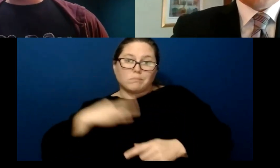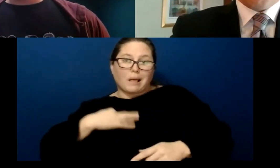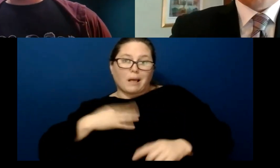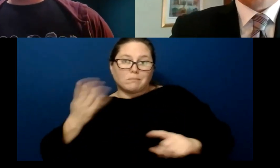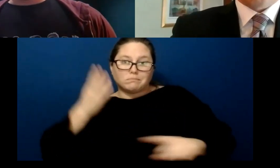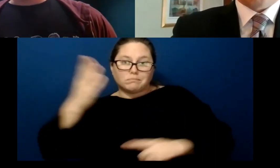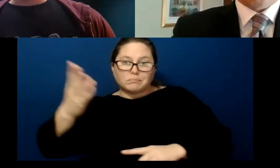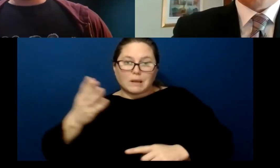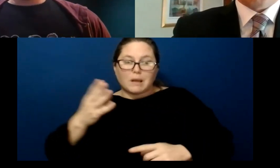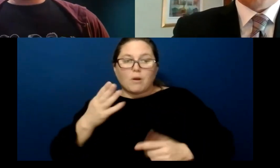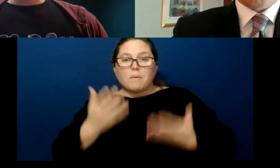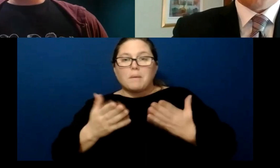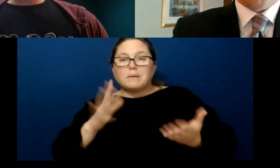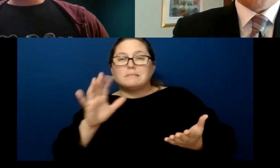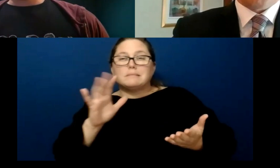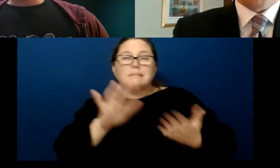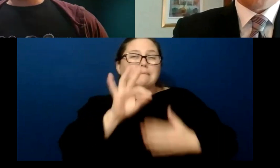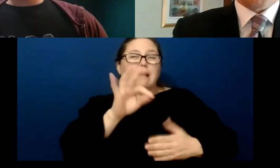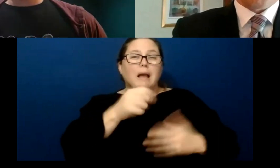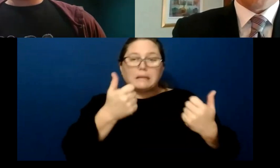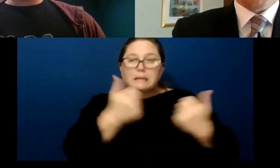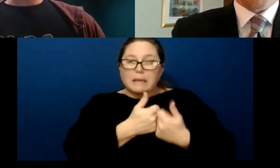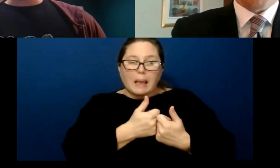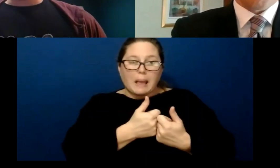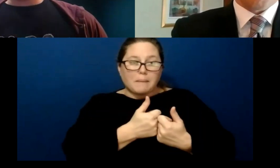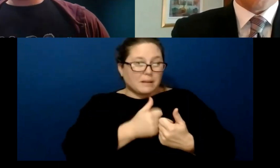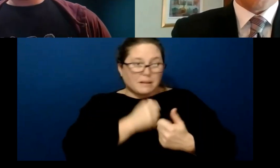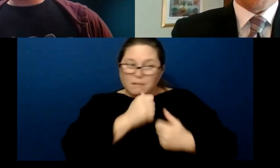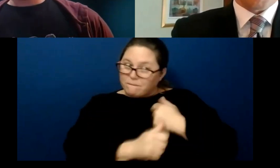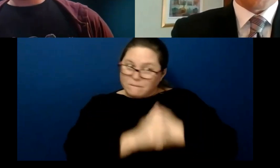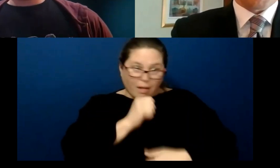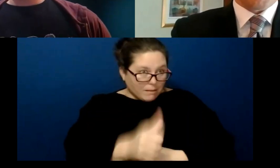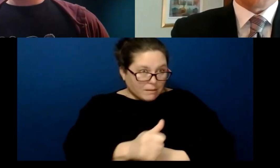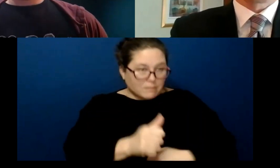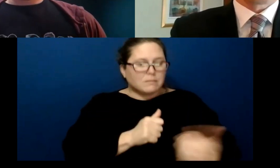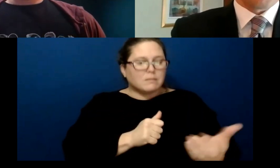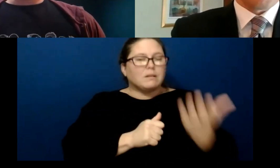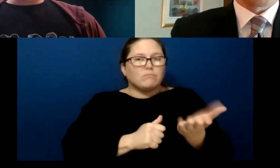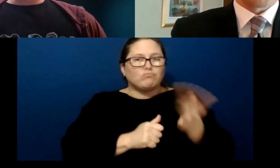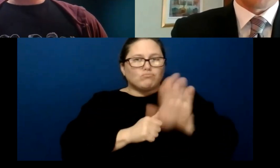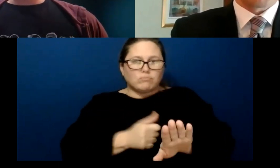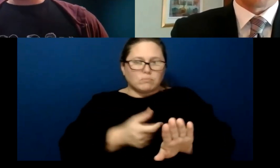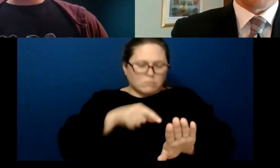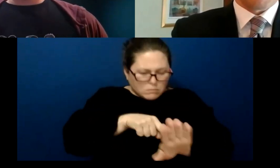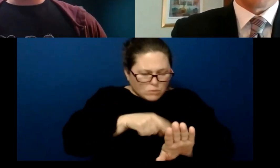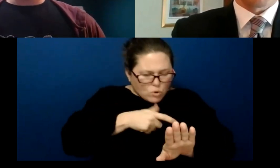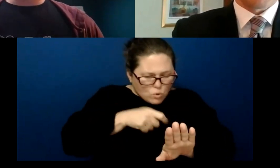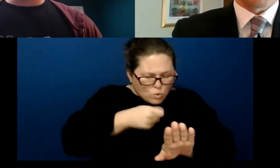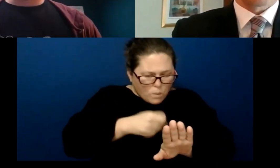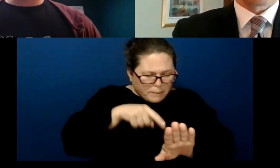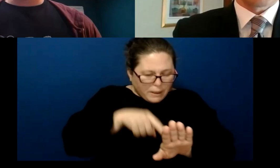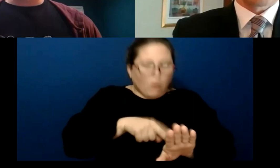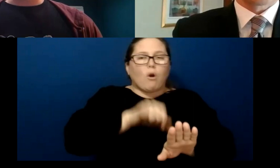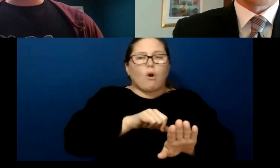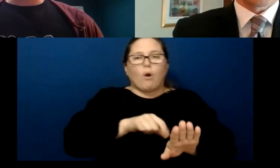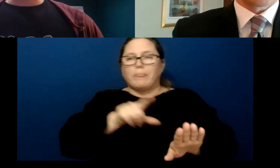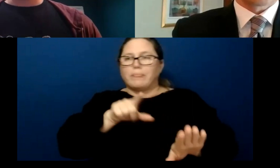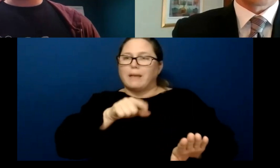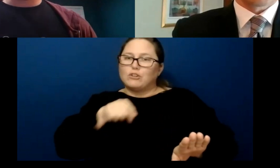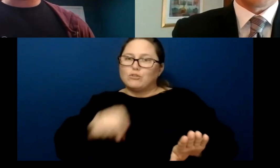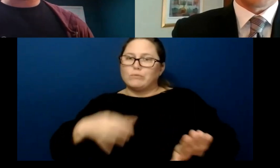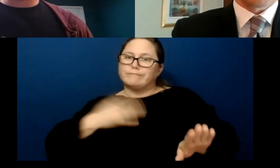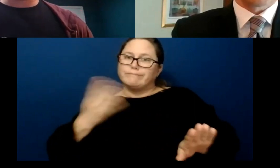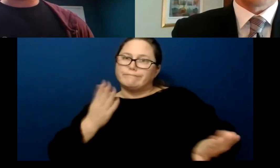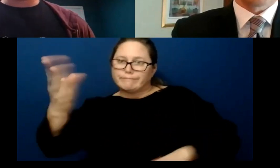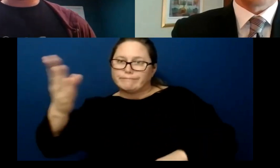that aren't very violent, look at who makes those games and who publishes those games, and target those companies with whatever efforts